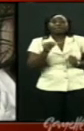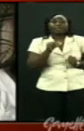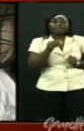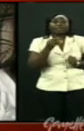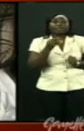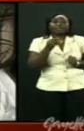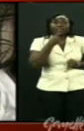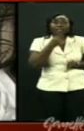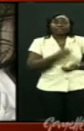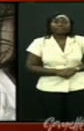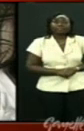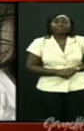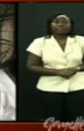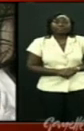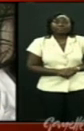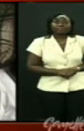same